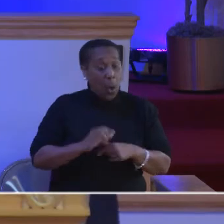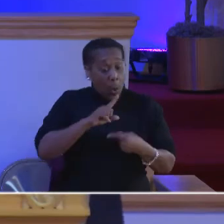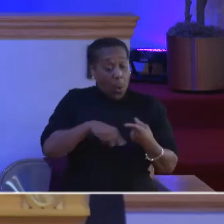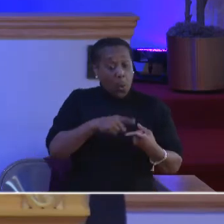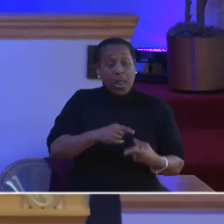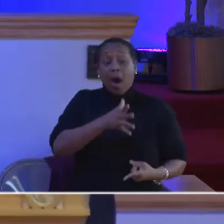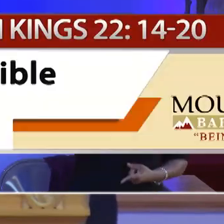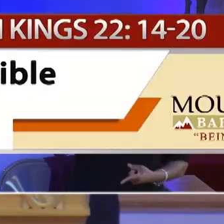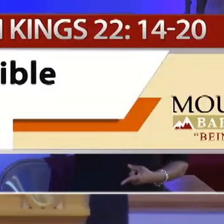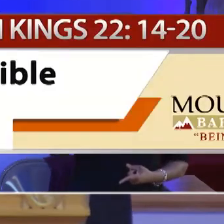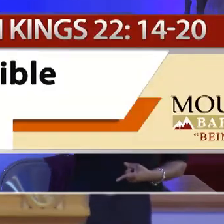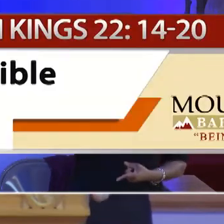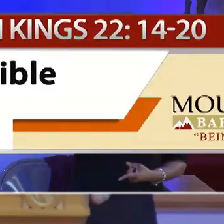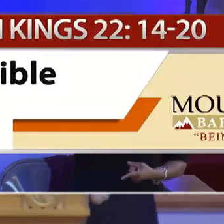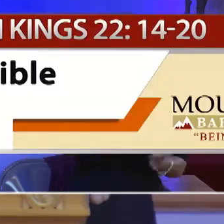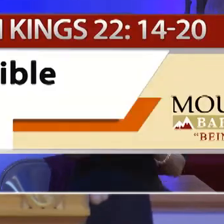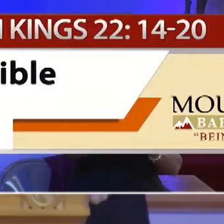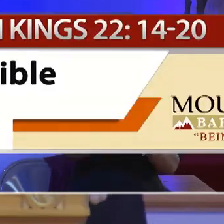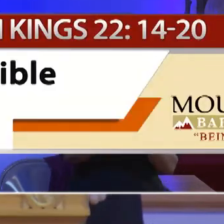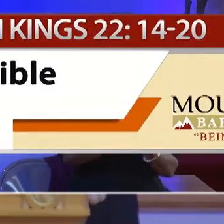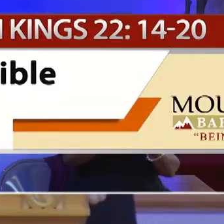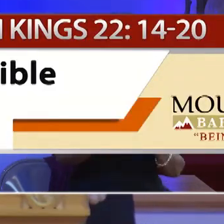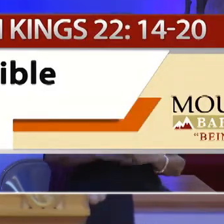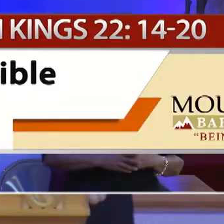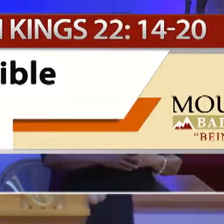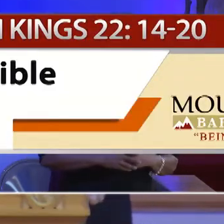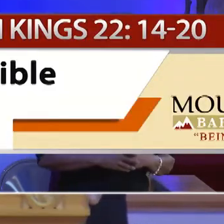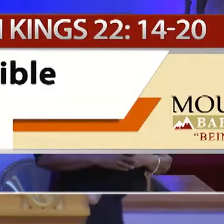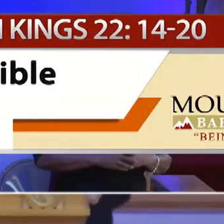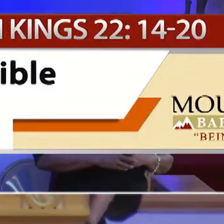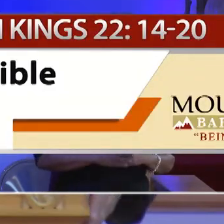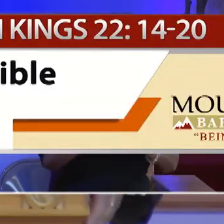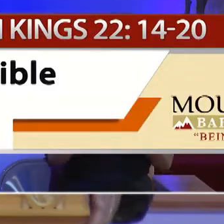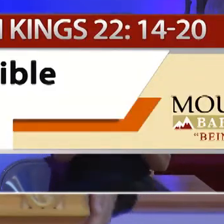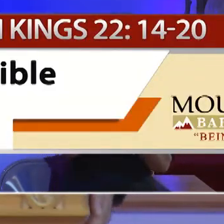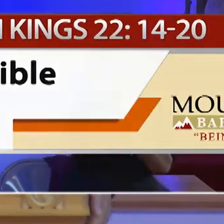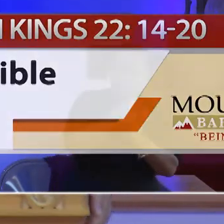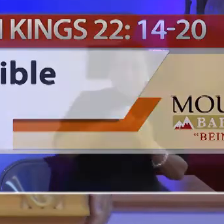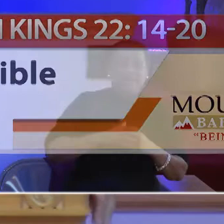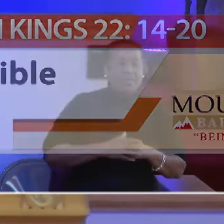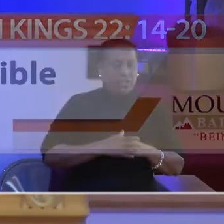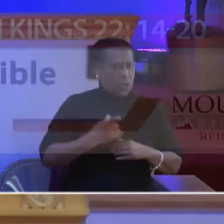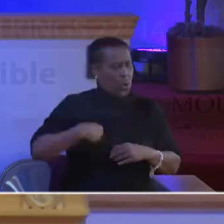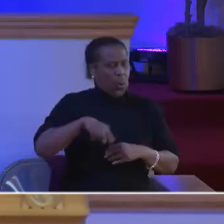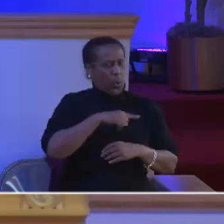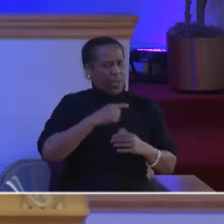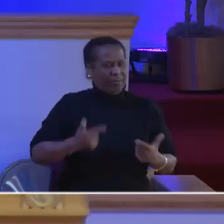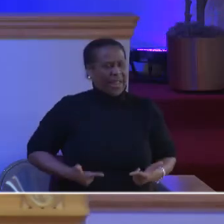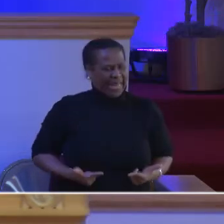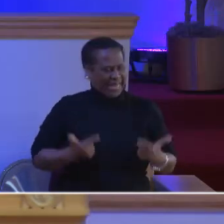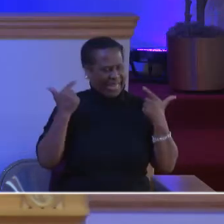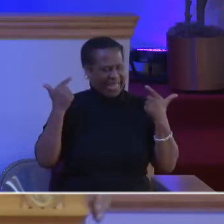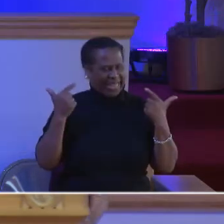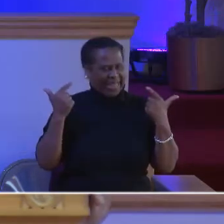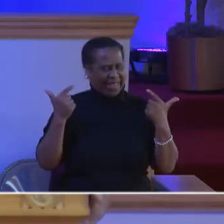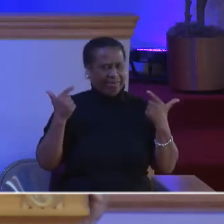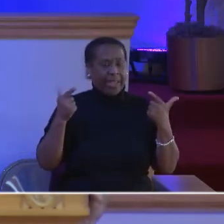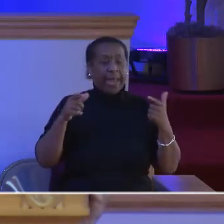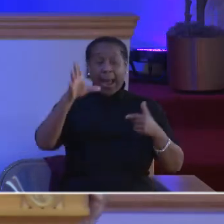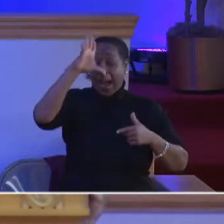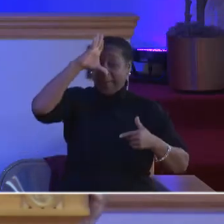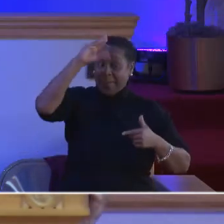woman knows her Bible. Now, oftentimes, we have lived in a